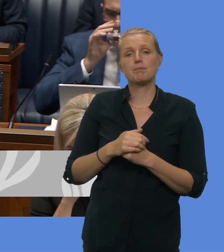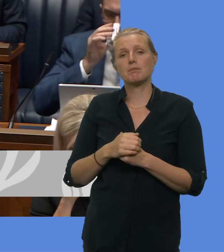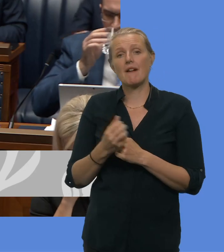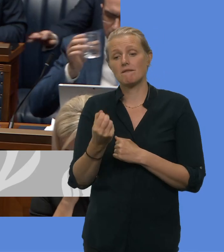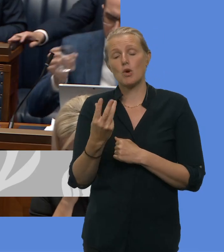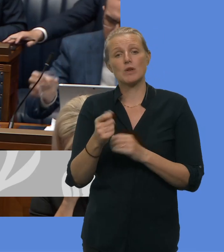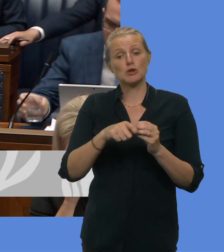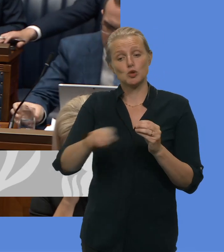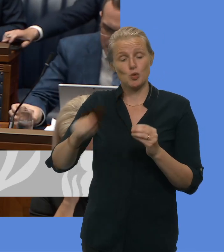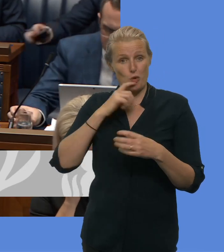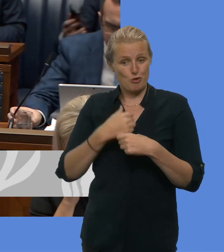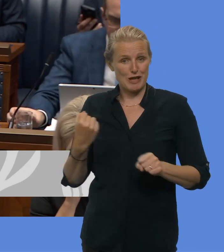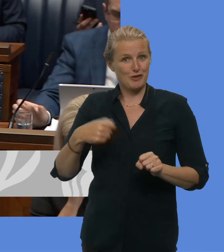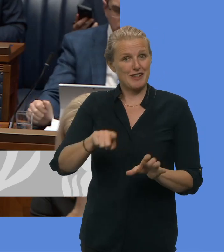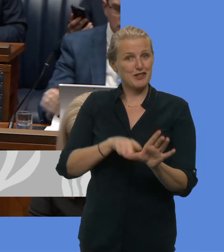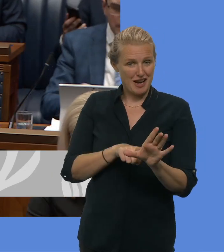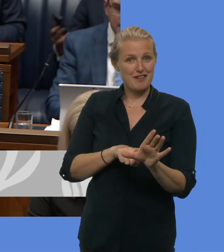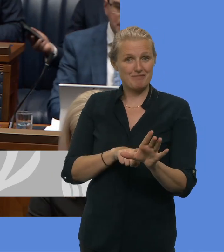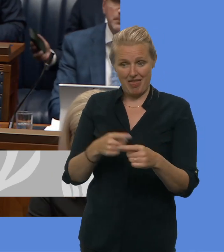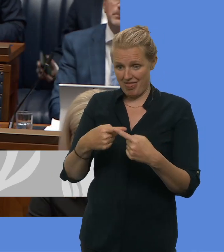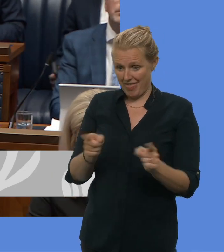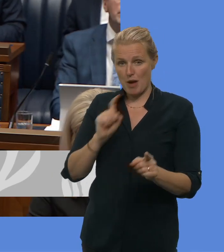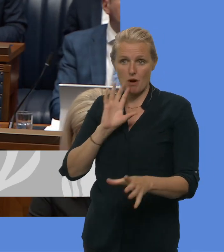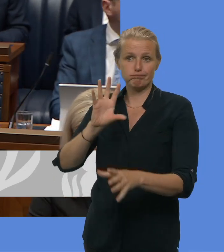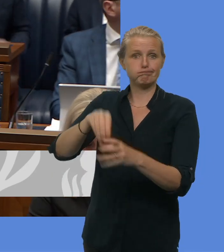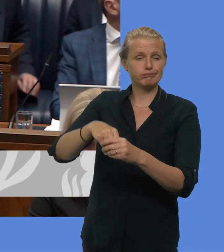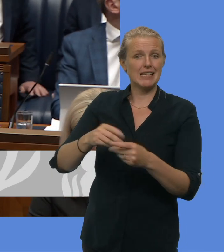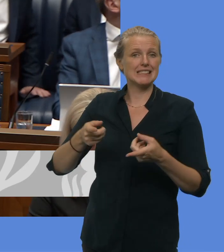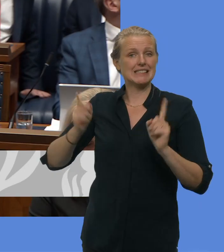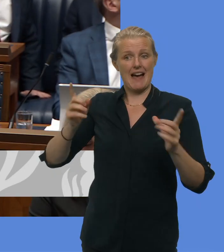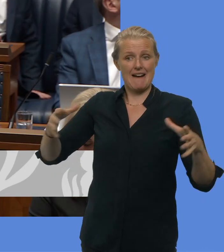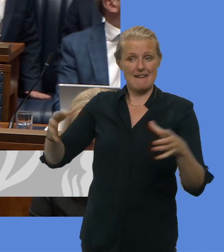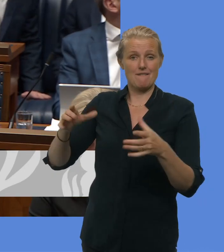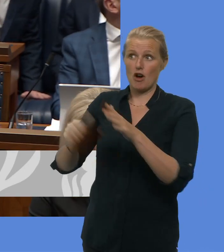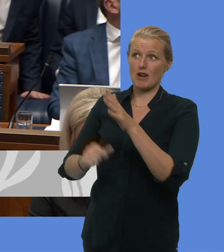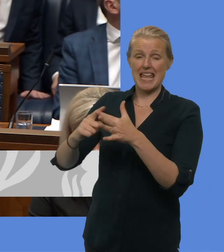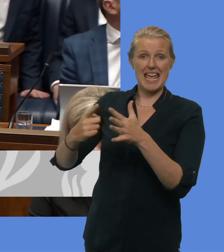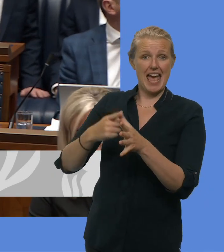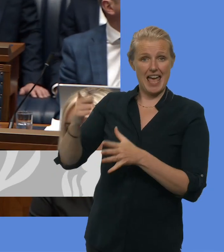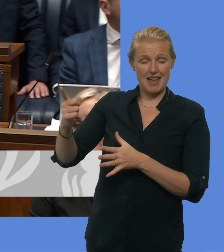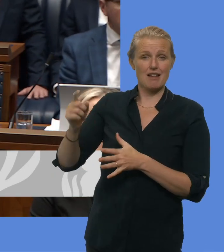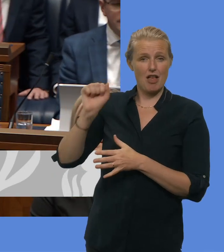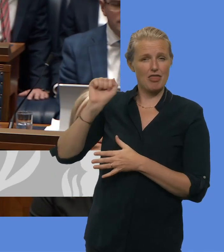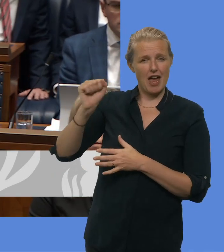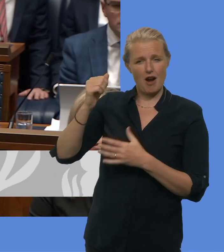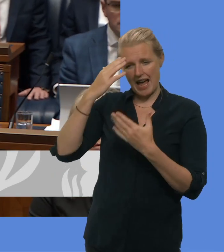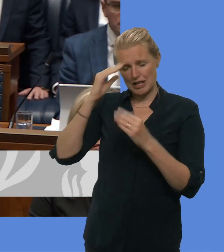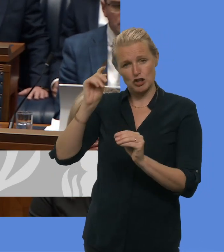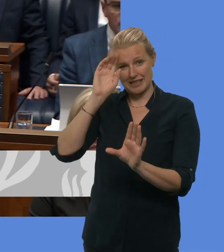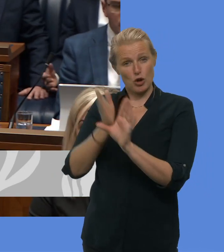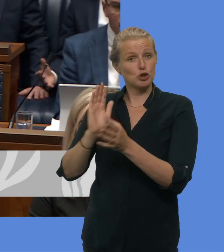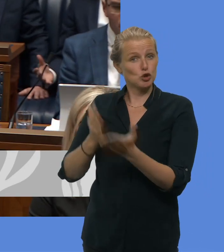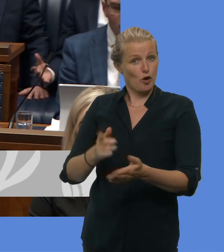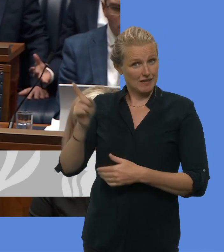these students will graduate this year, and they will join the staffing complement in the Education Authority's Educational Psychology Service.